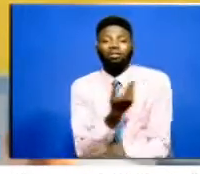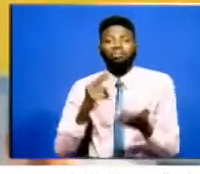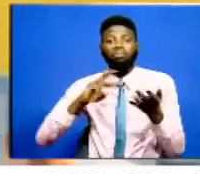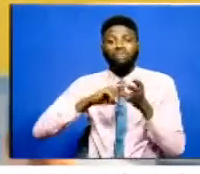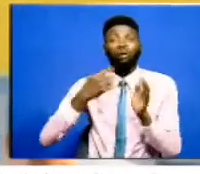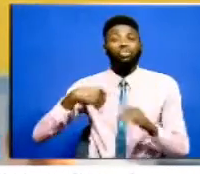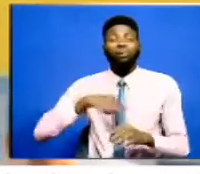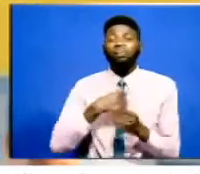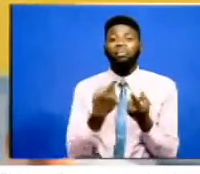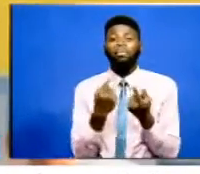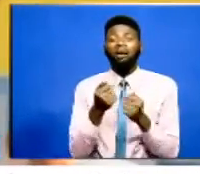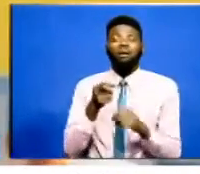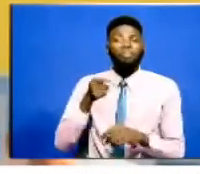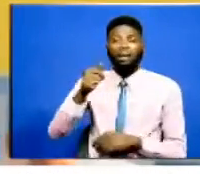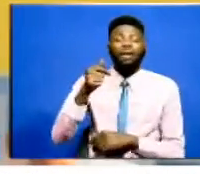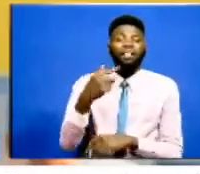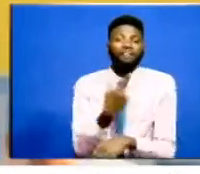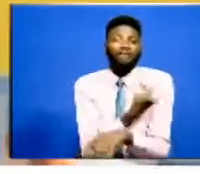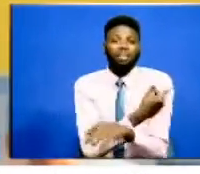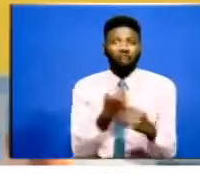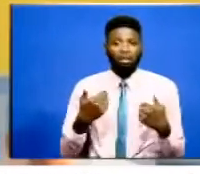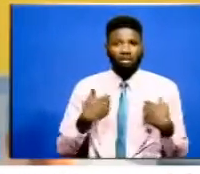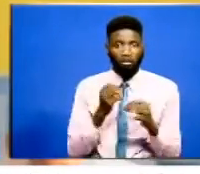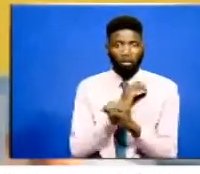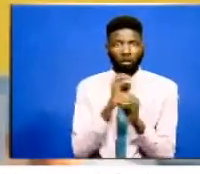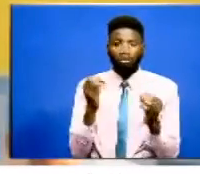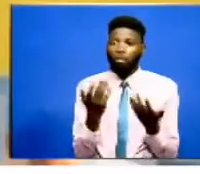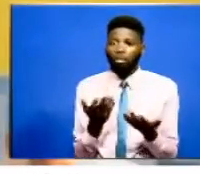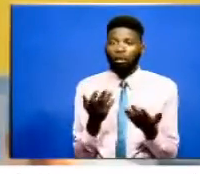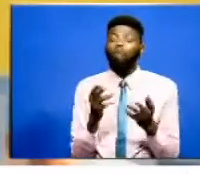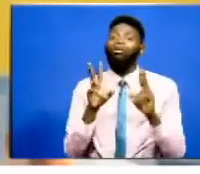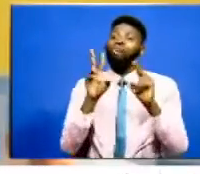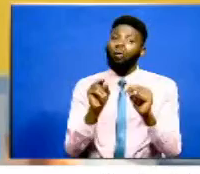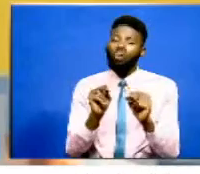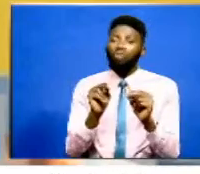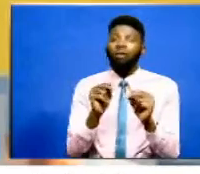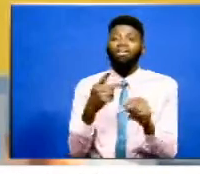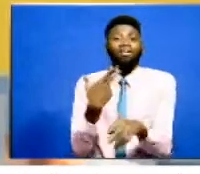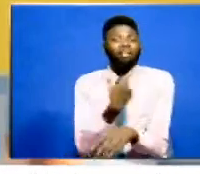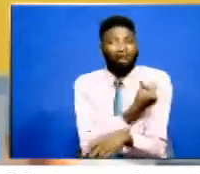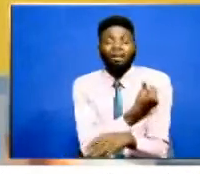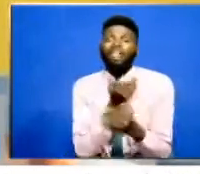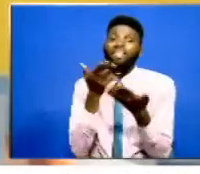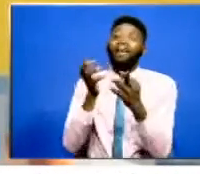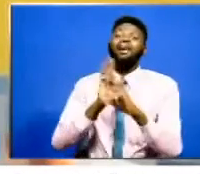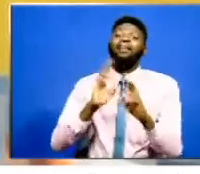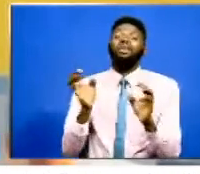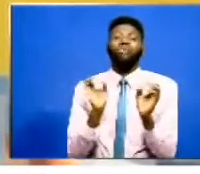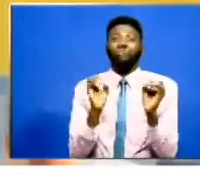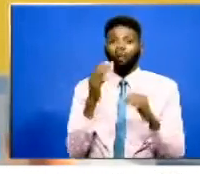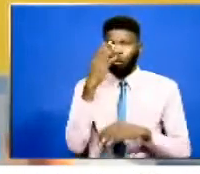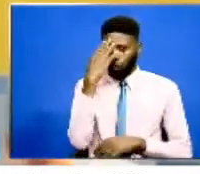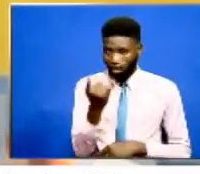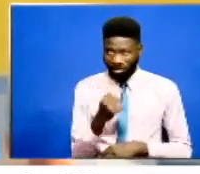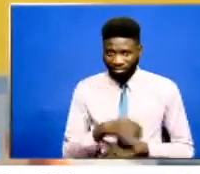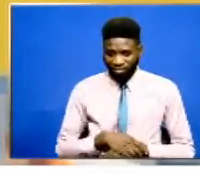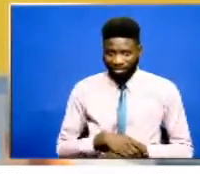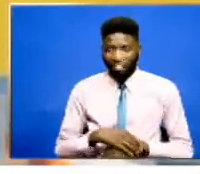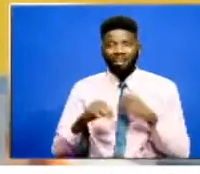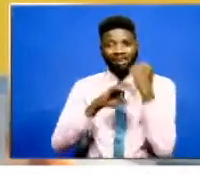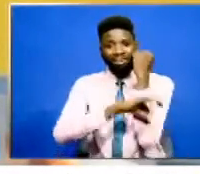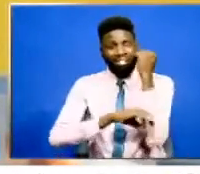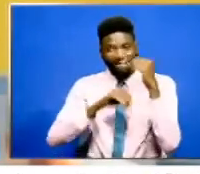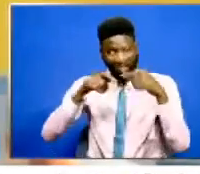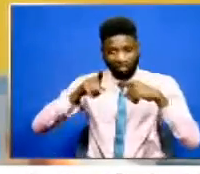to buy vaccines, but the vaccines are still not available to us. Why? Because obviously the countries making those